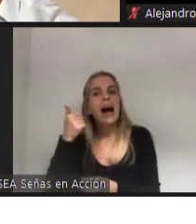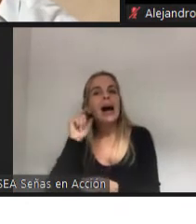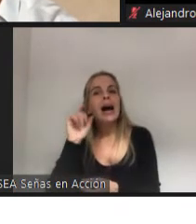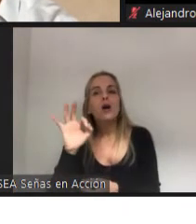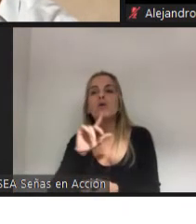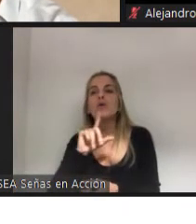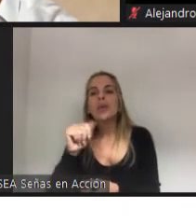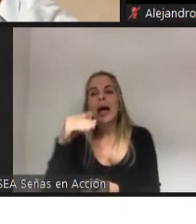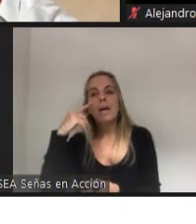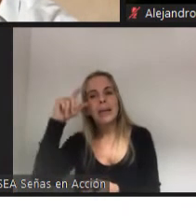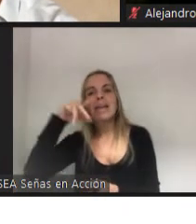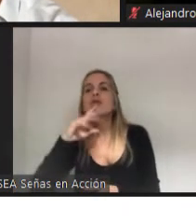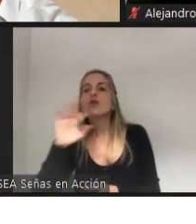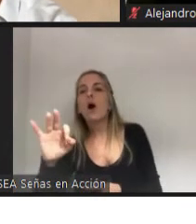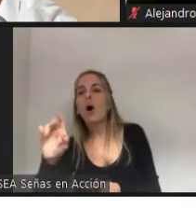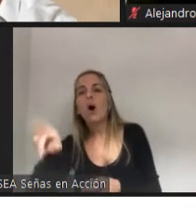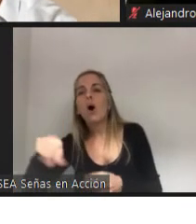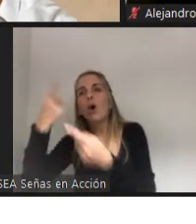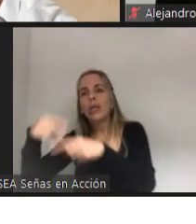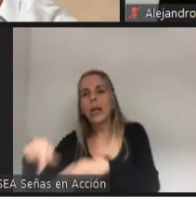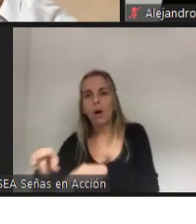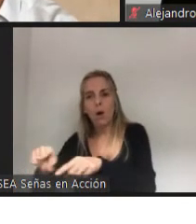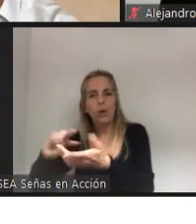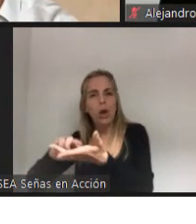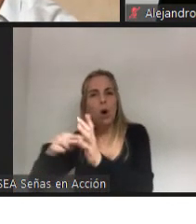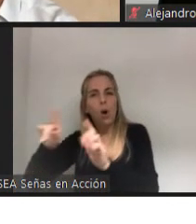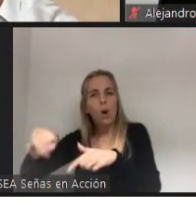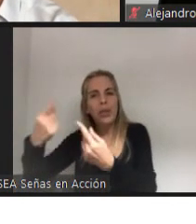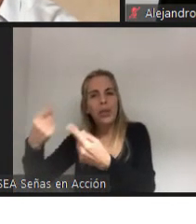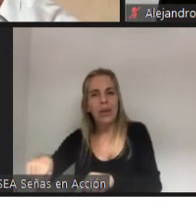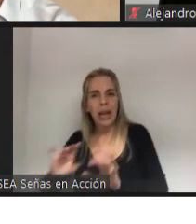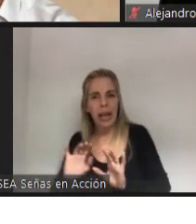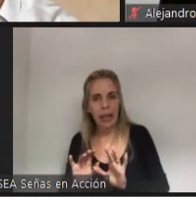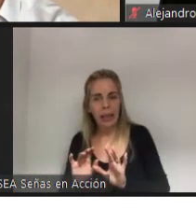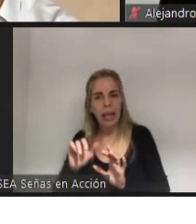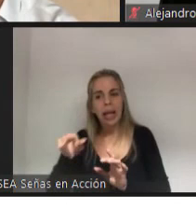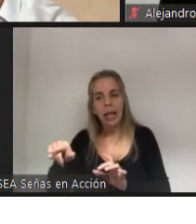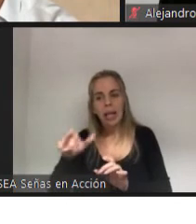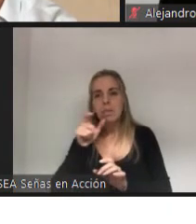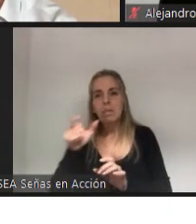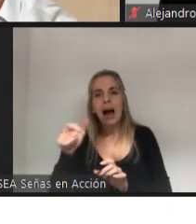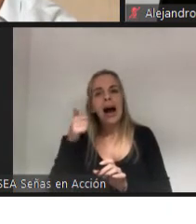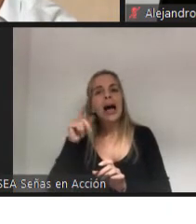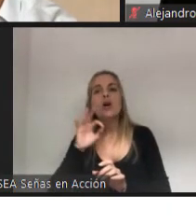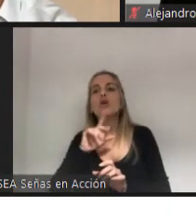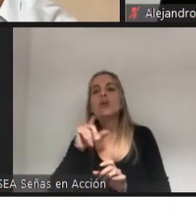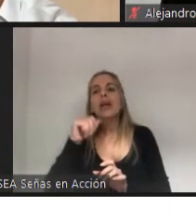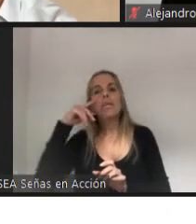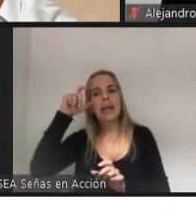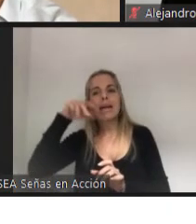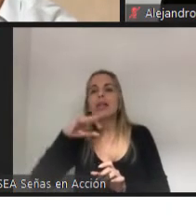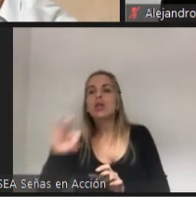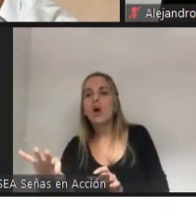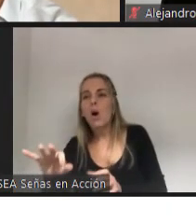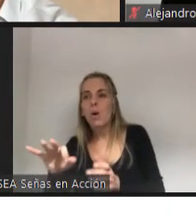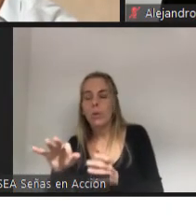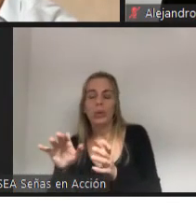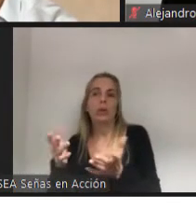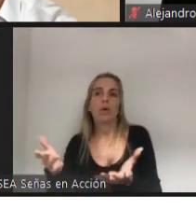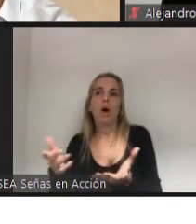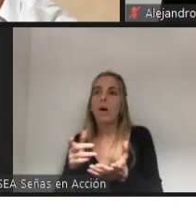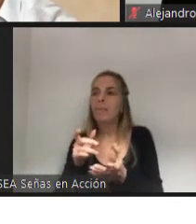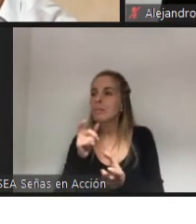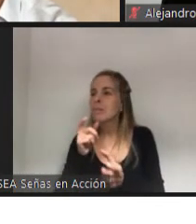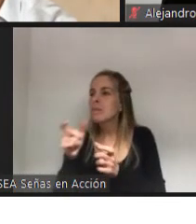brought about with itself something different. It brought about something that leaves us